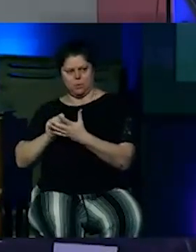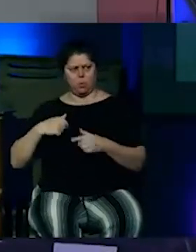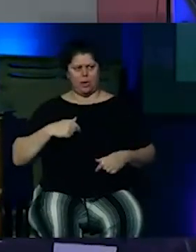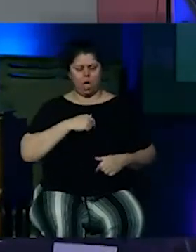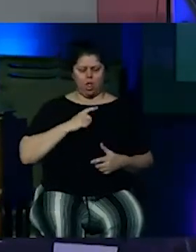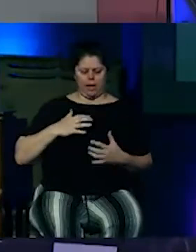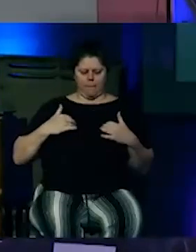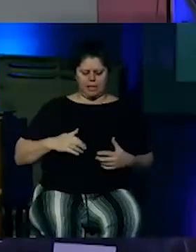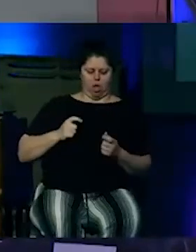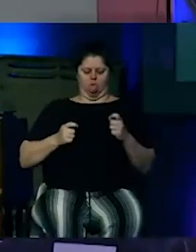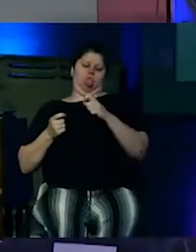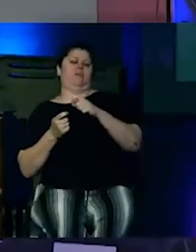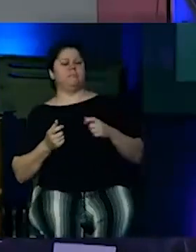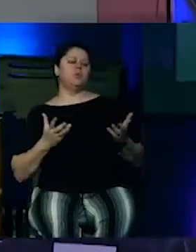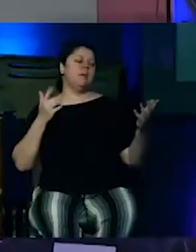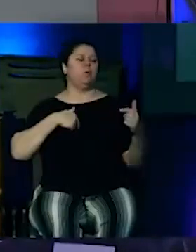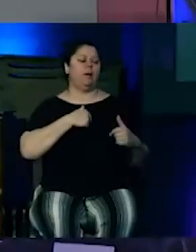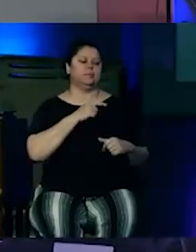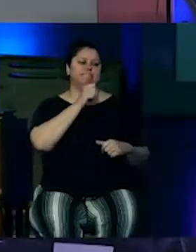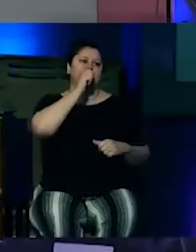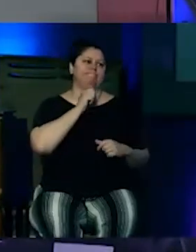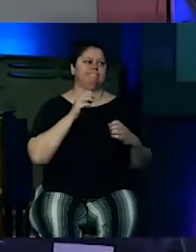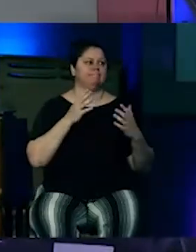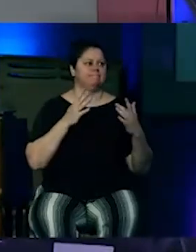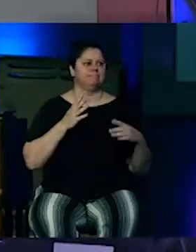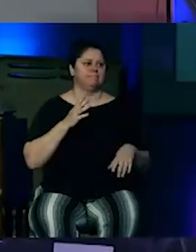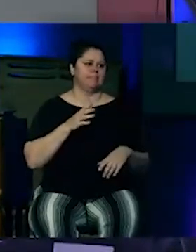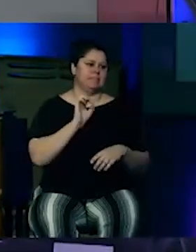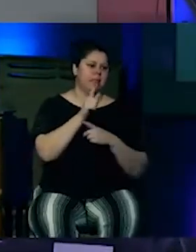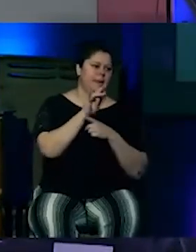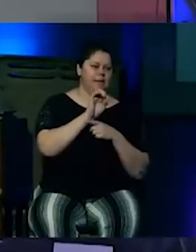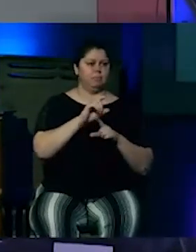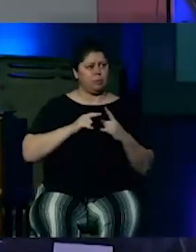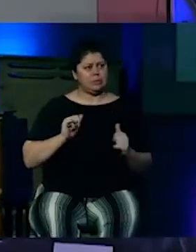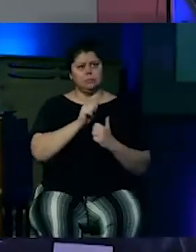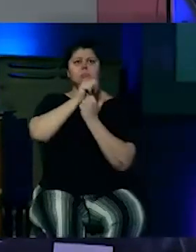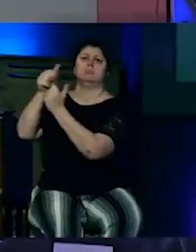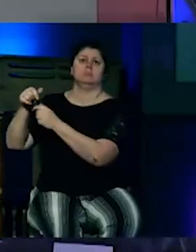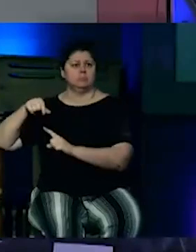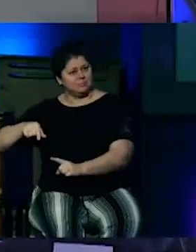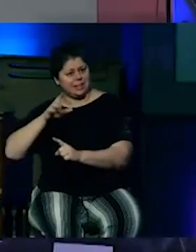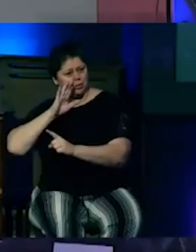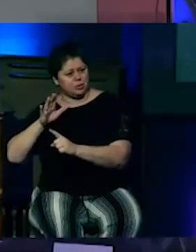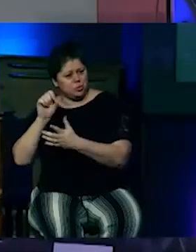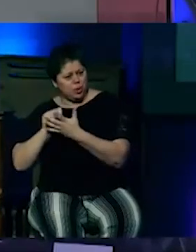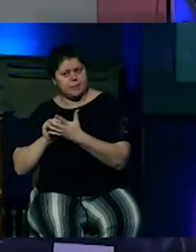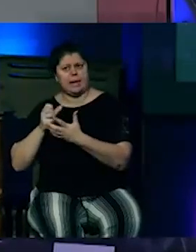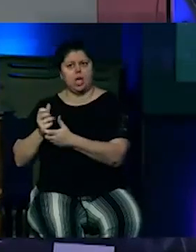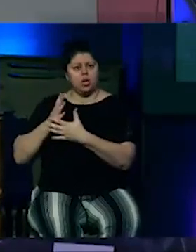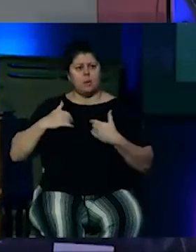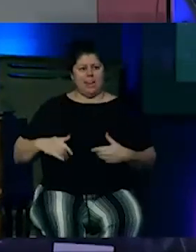body. Like, even if, you know, we're not having sex with anybody, whatever, we're trying to conform to the heterosexual script. And it actually creates injuries upon